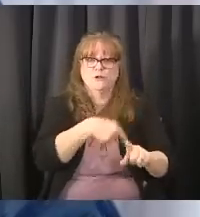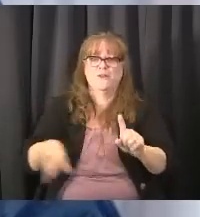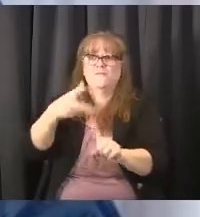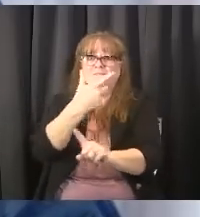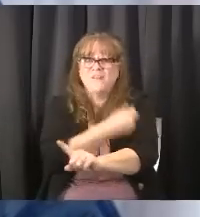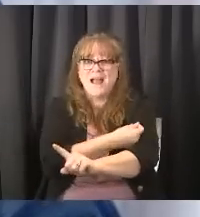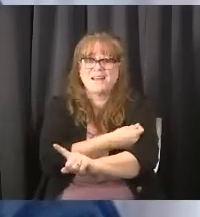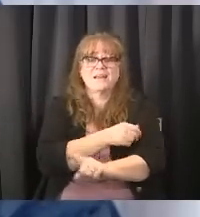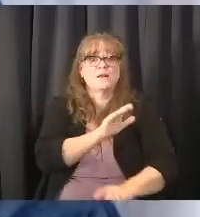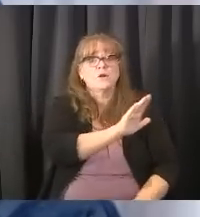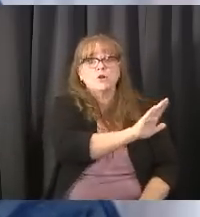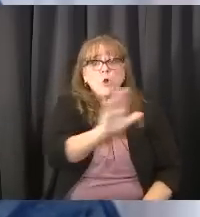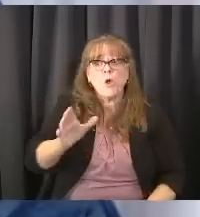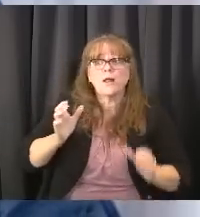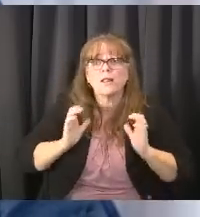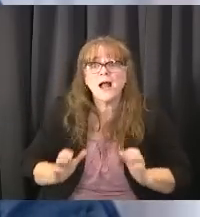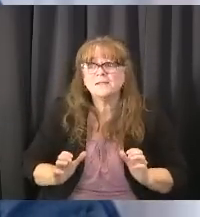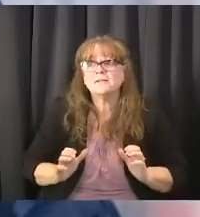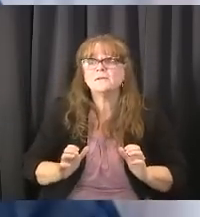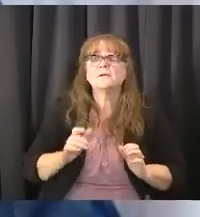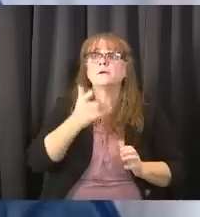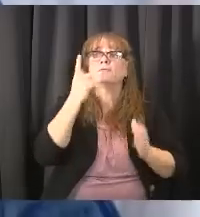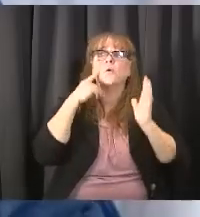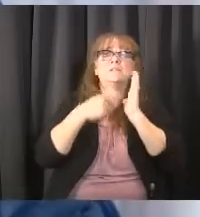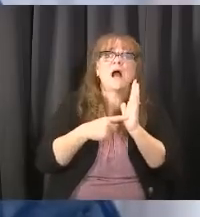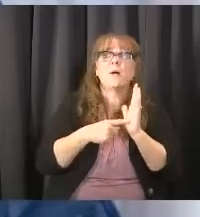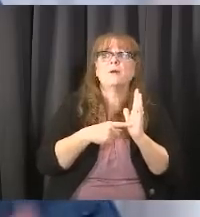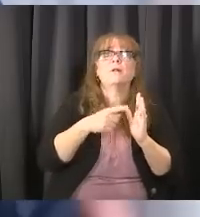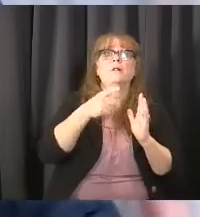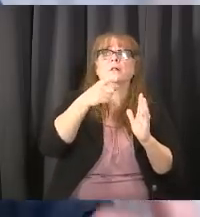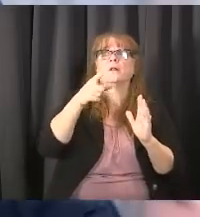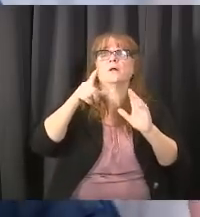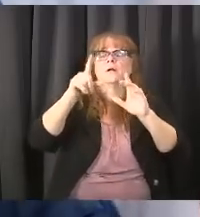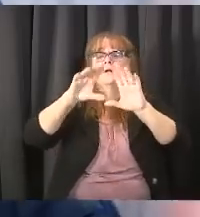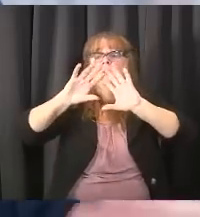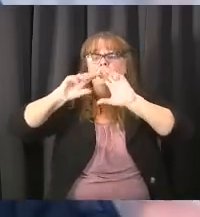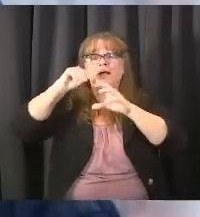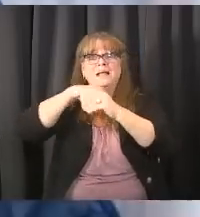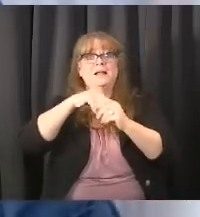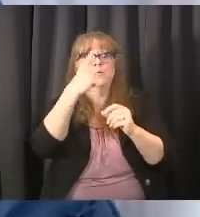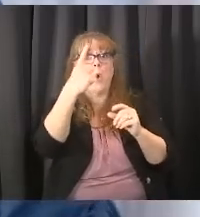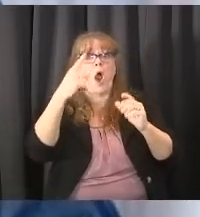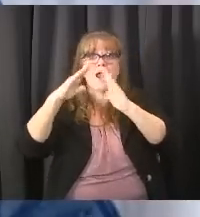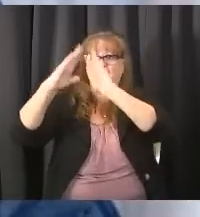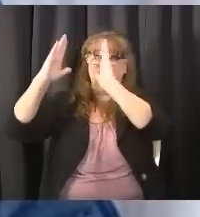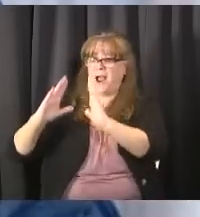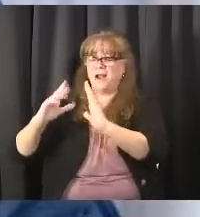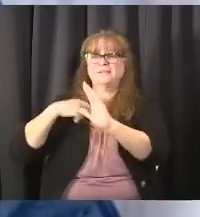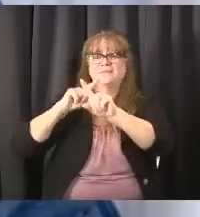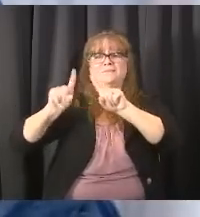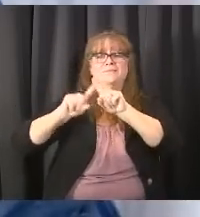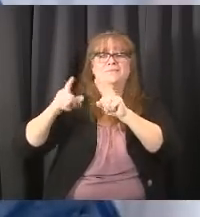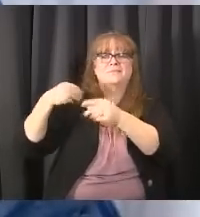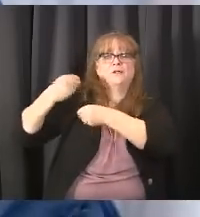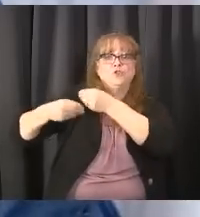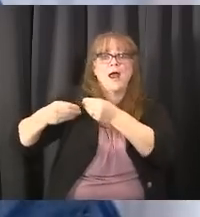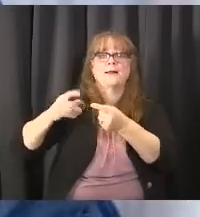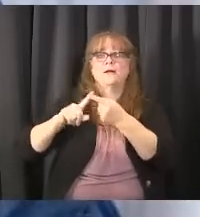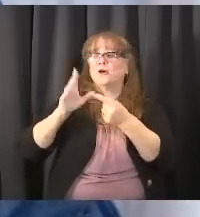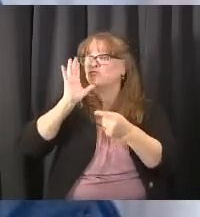of the workforce into their 70s than the public at large. So they have several additional risk categories, which is why offering